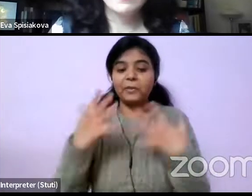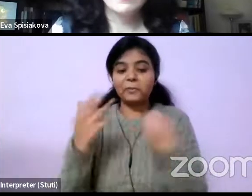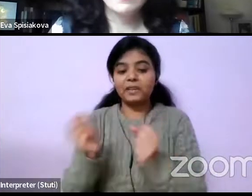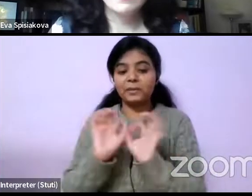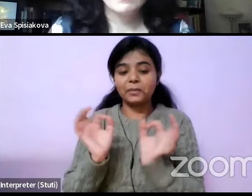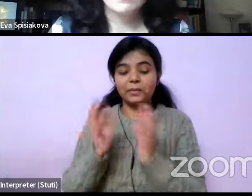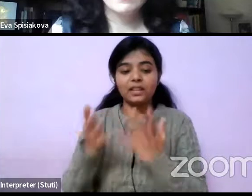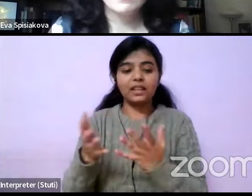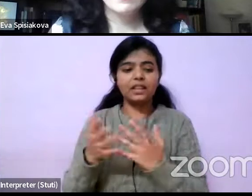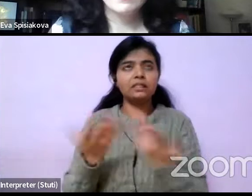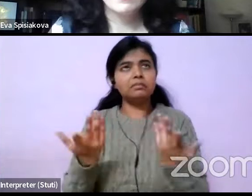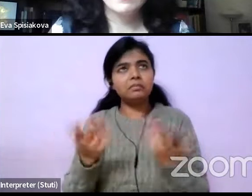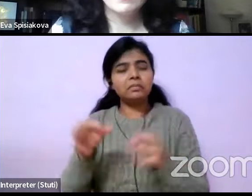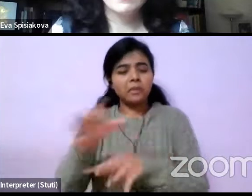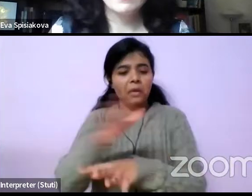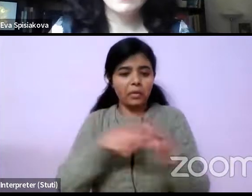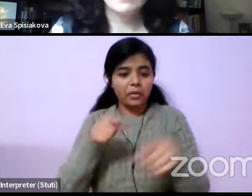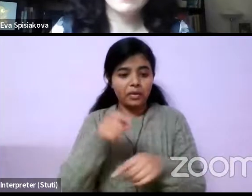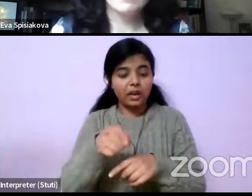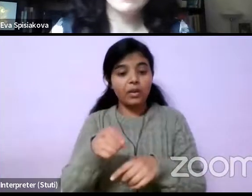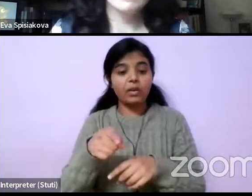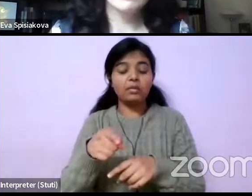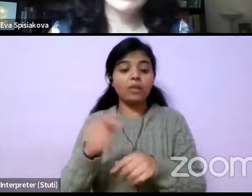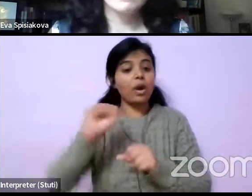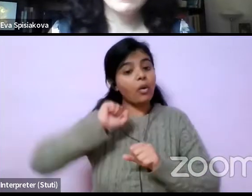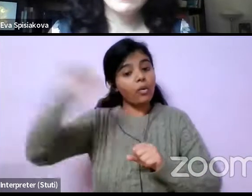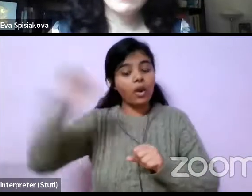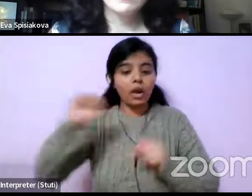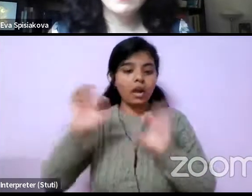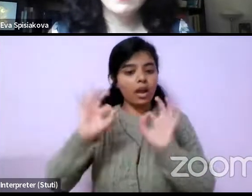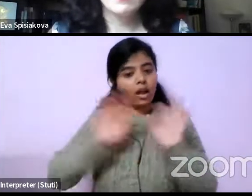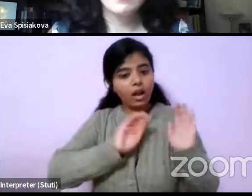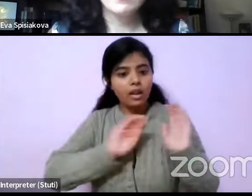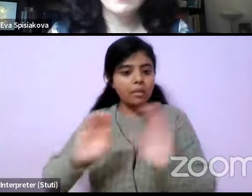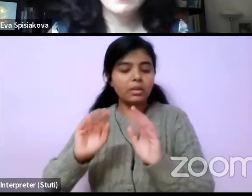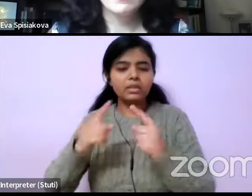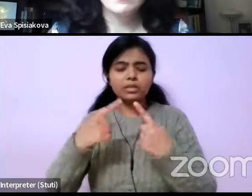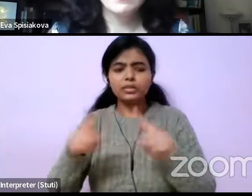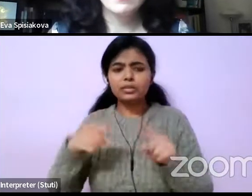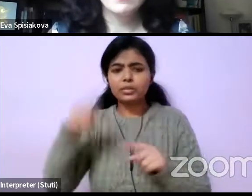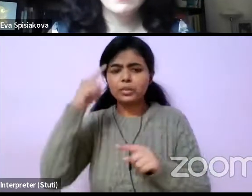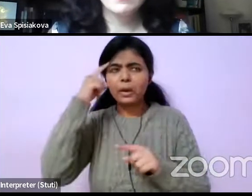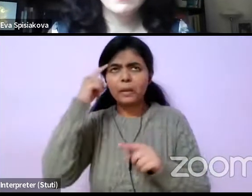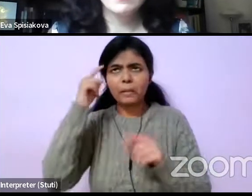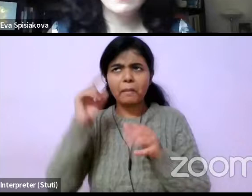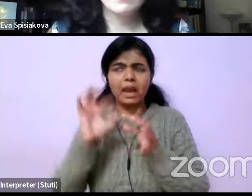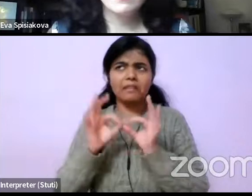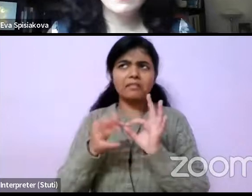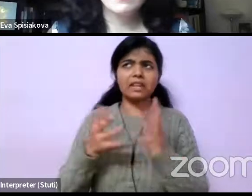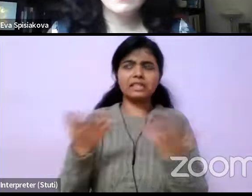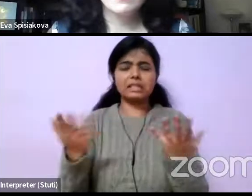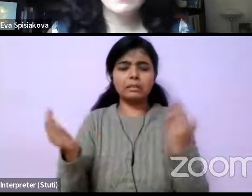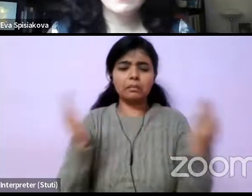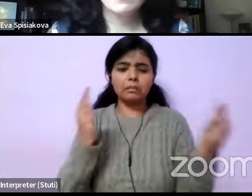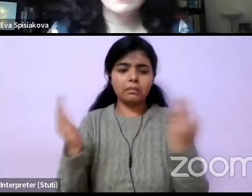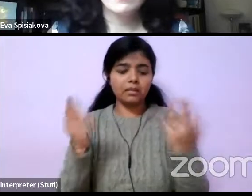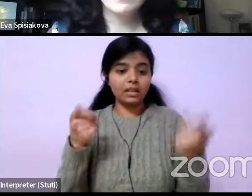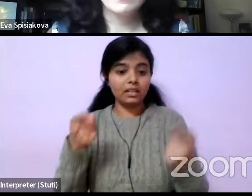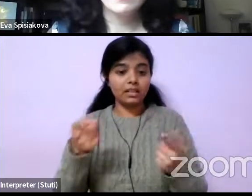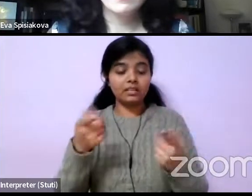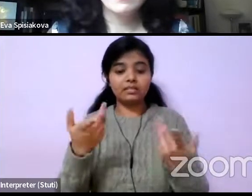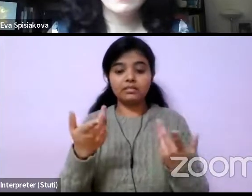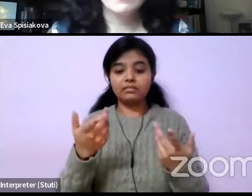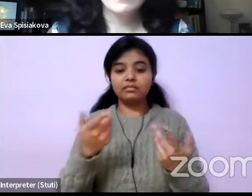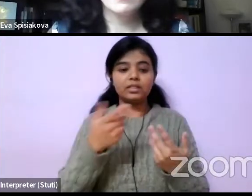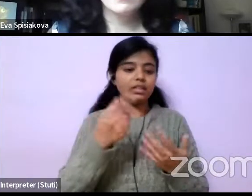are not very, though they are vocal, but they are not very vocal, so to say, when we compare it with the CSDB, College